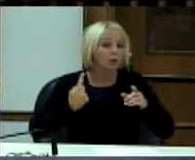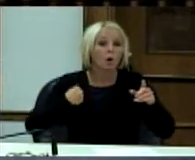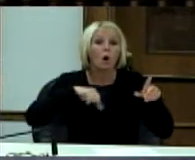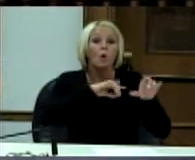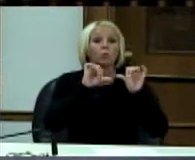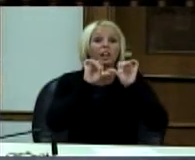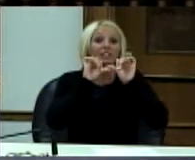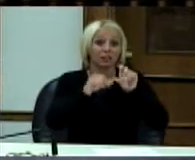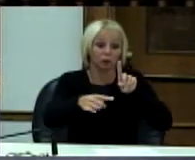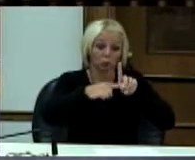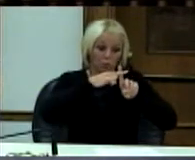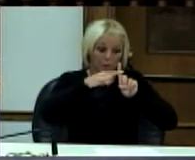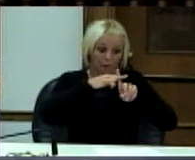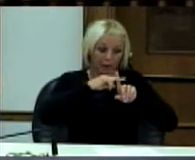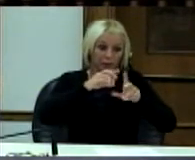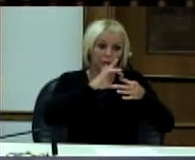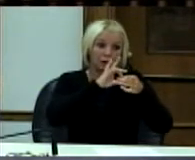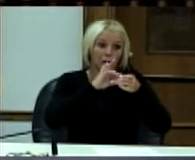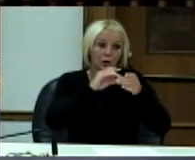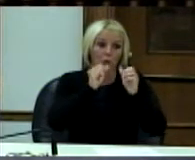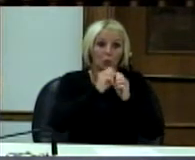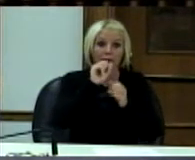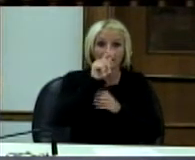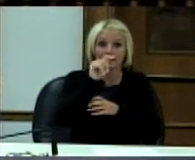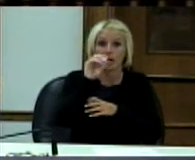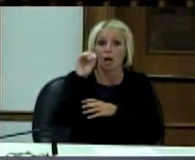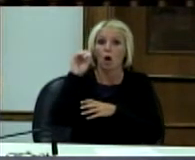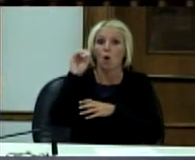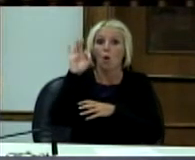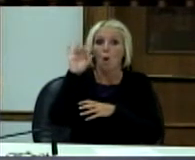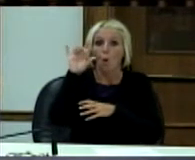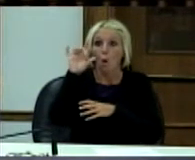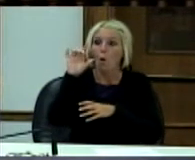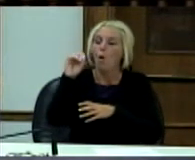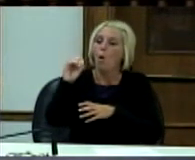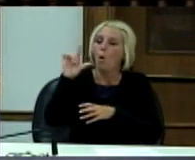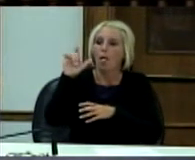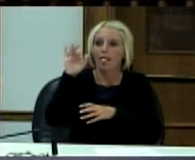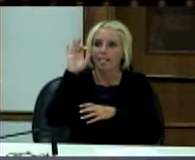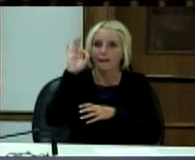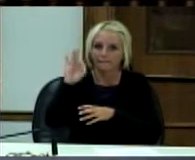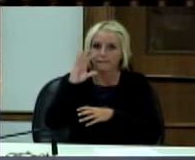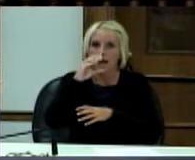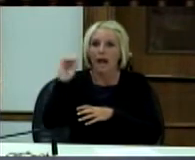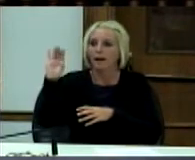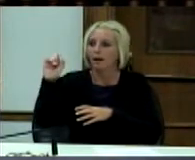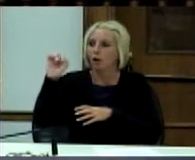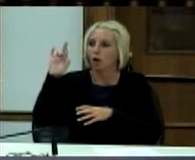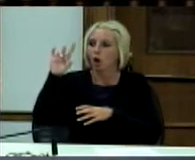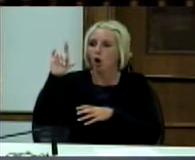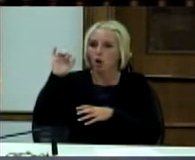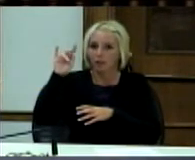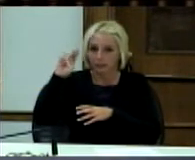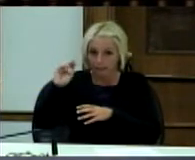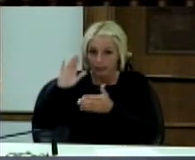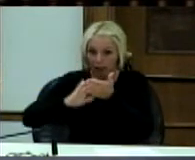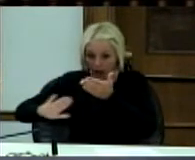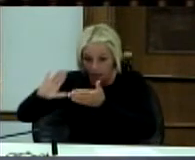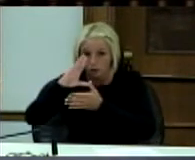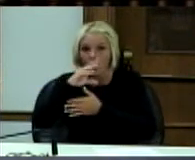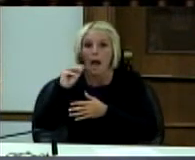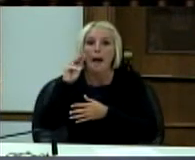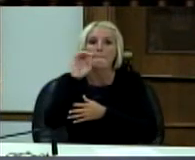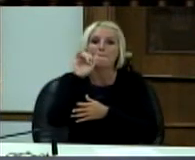We continue our positive relationships with both St. Olaf College and Carleton College and Mankato